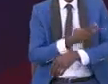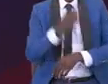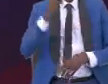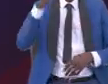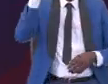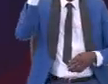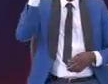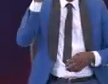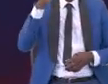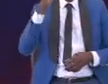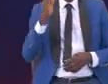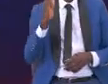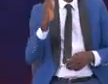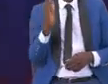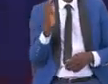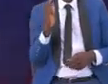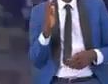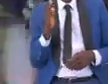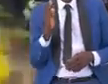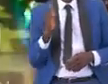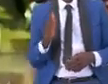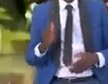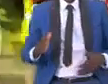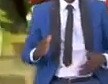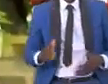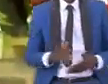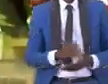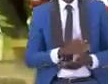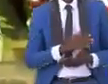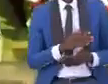Now, you who go down to the sea,